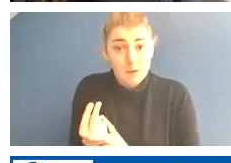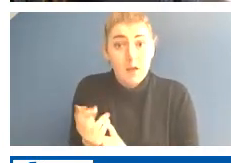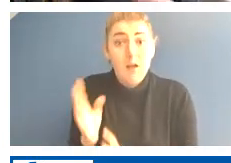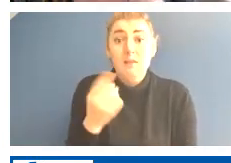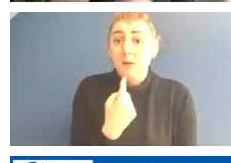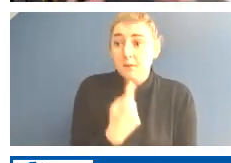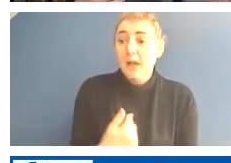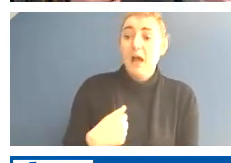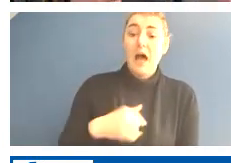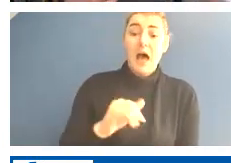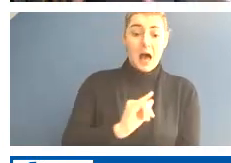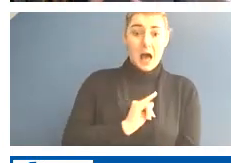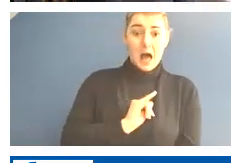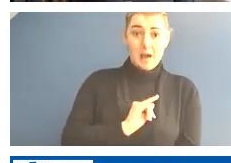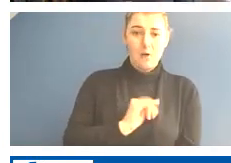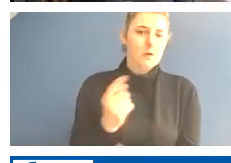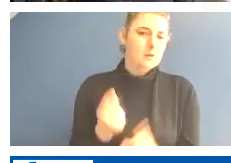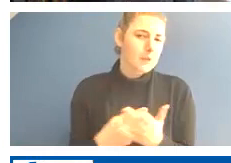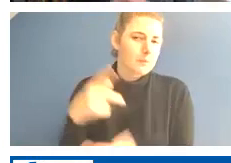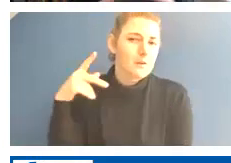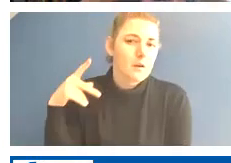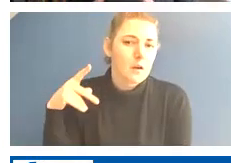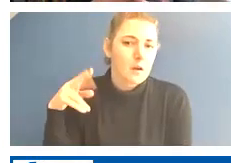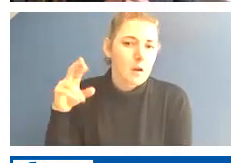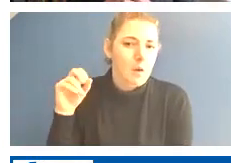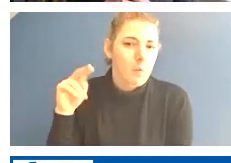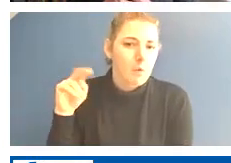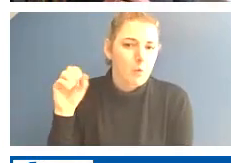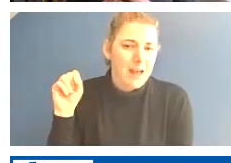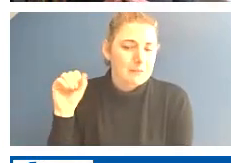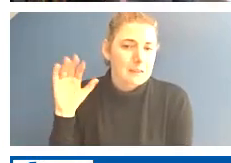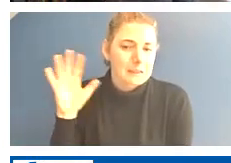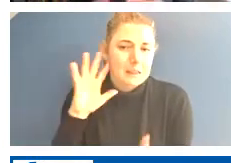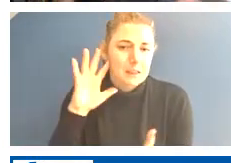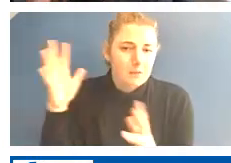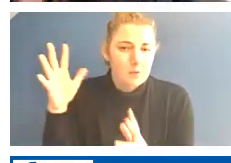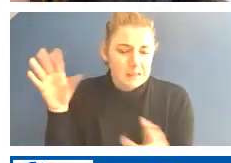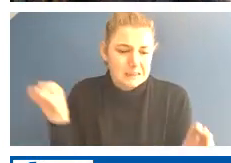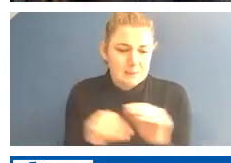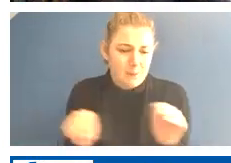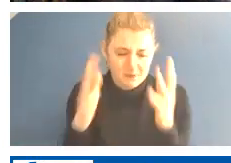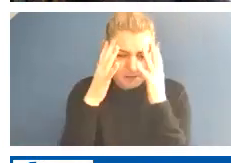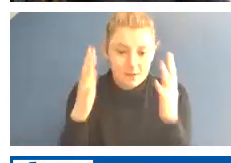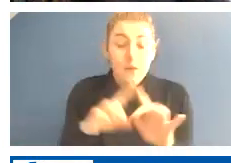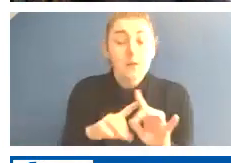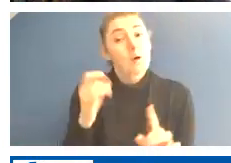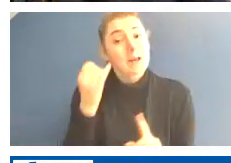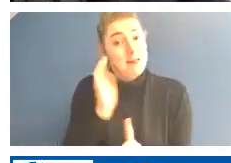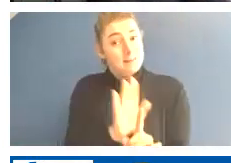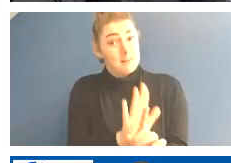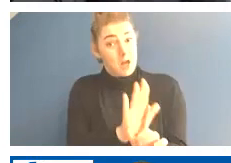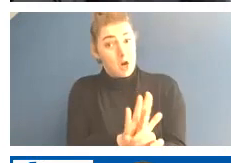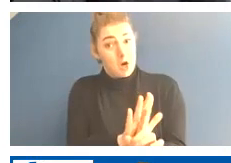I, or sometimes pronouns can be confusing or get swapped within individuals. So if that is their